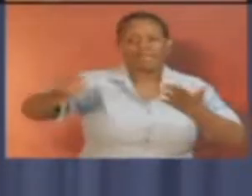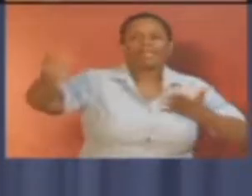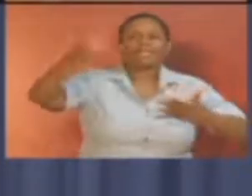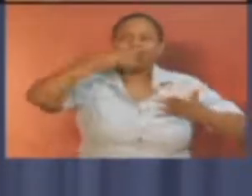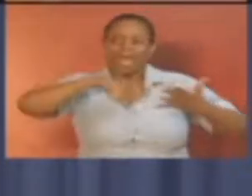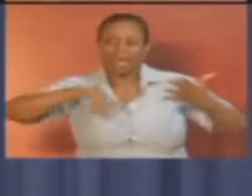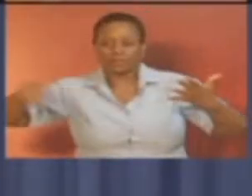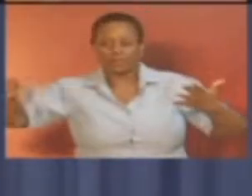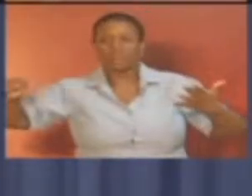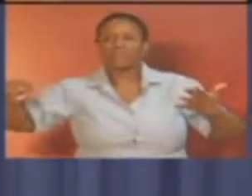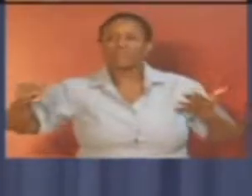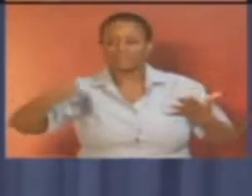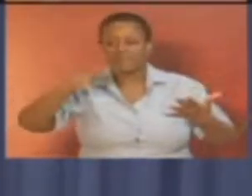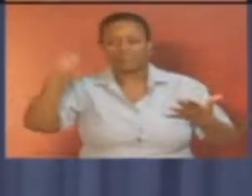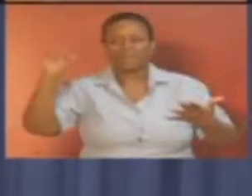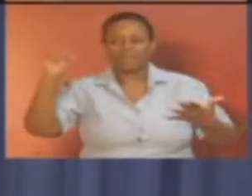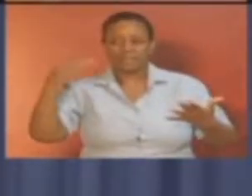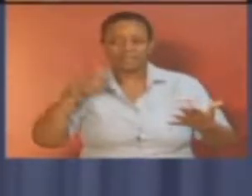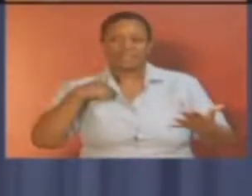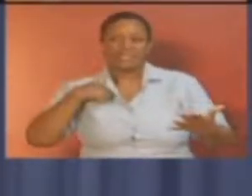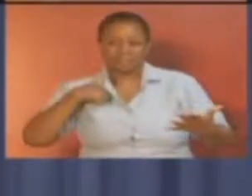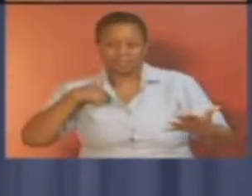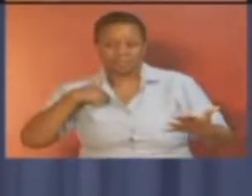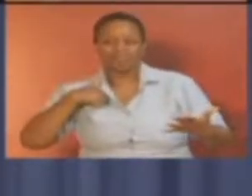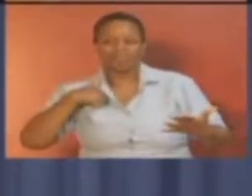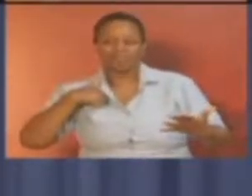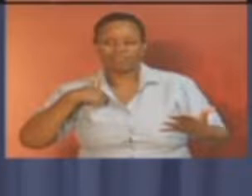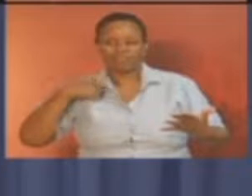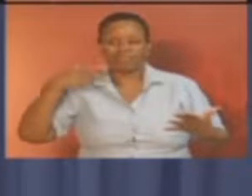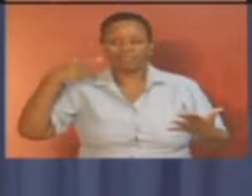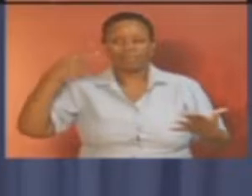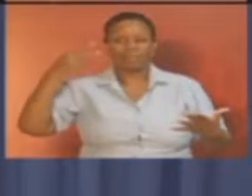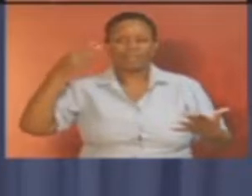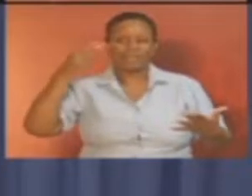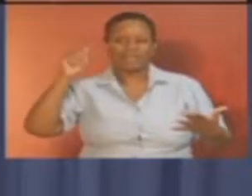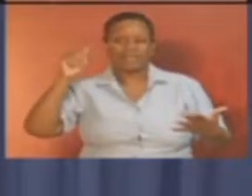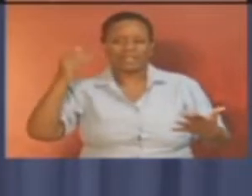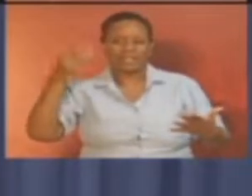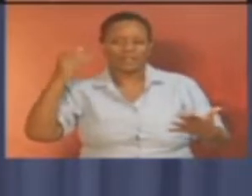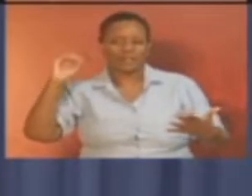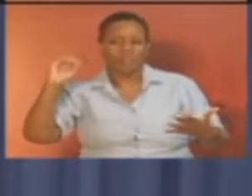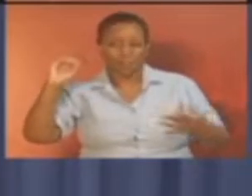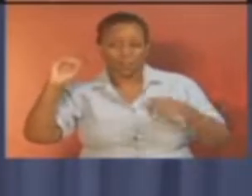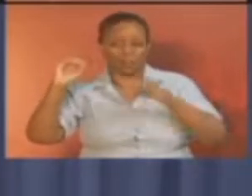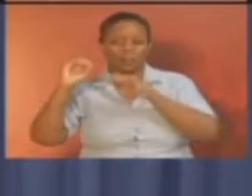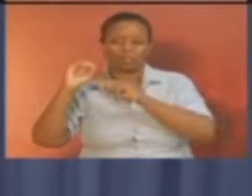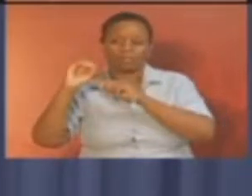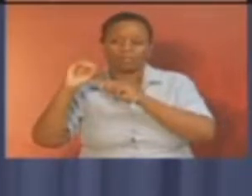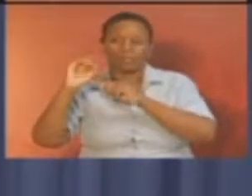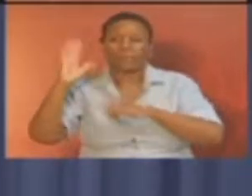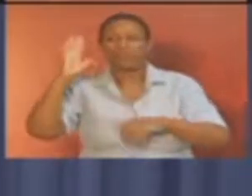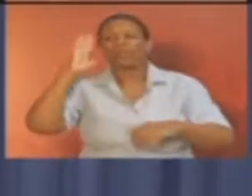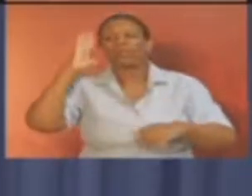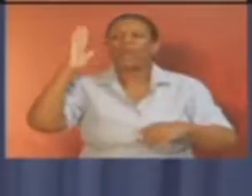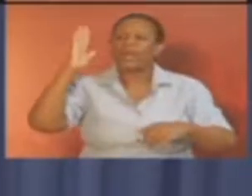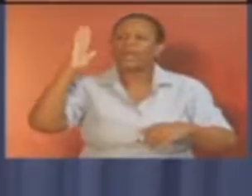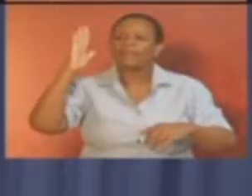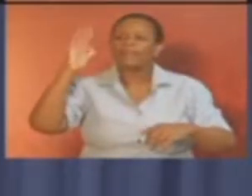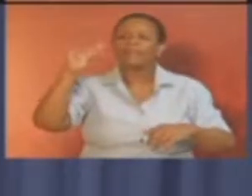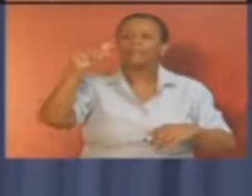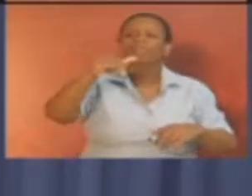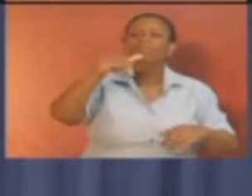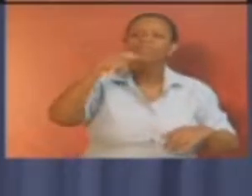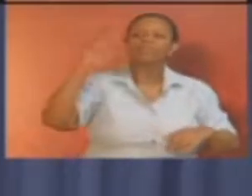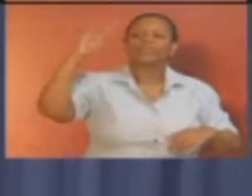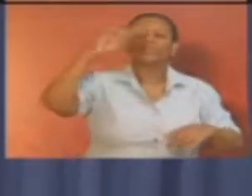airport together with Dr. Wheeler of Paho and so on to receive those vaccines. On the issue of the